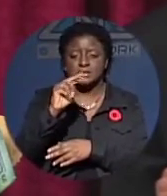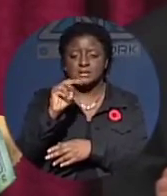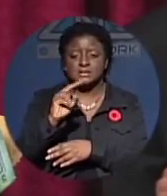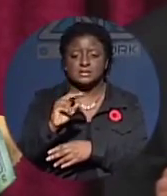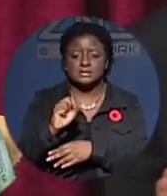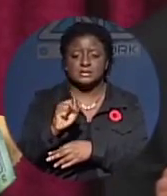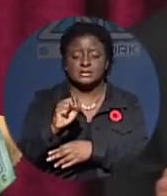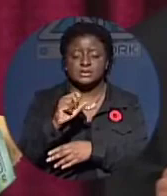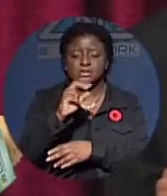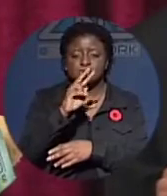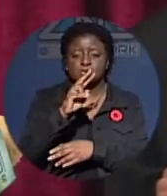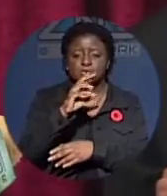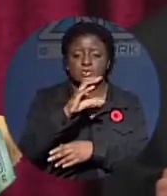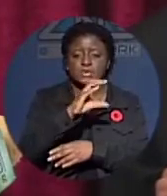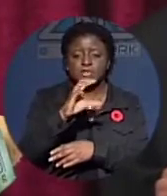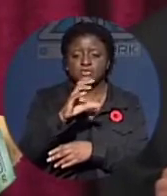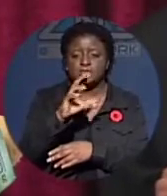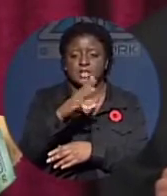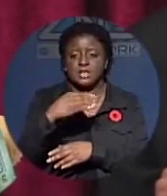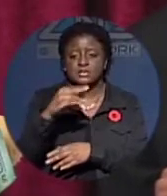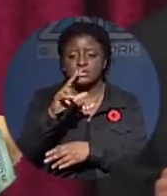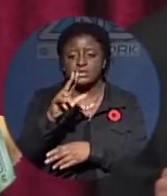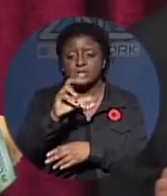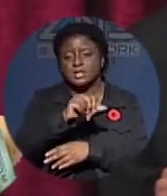203, and others